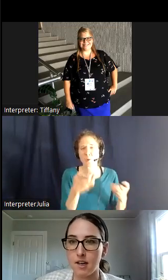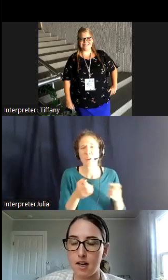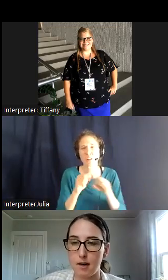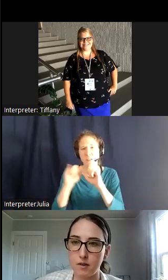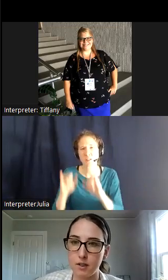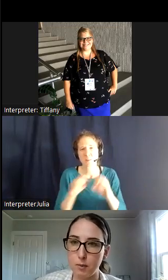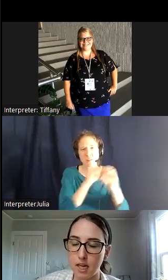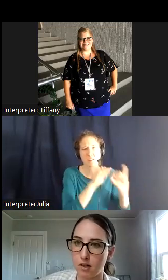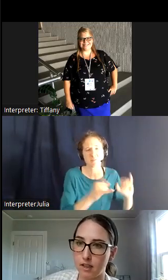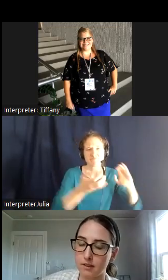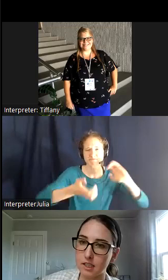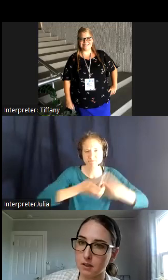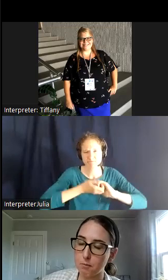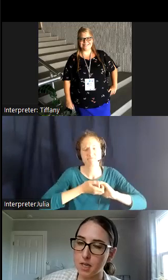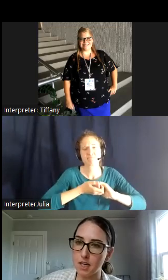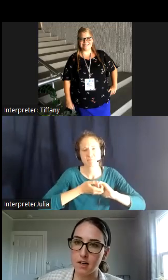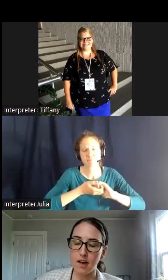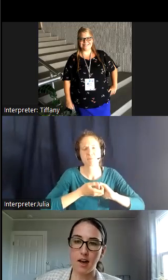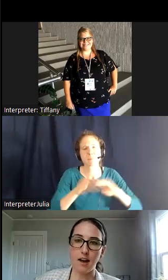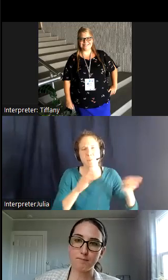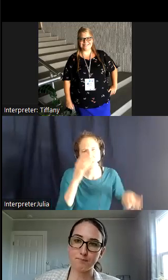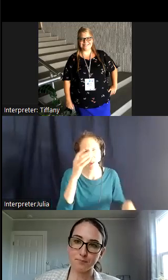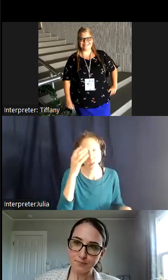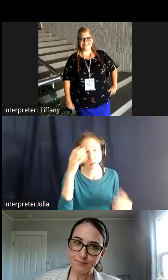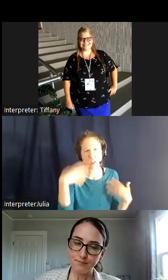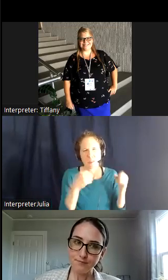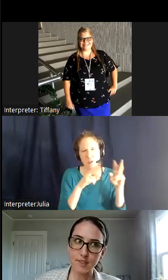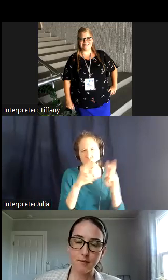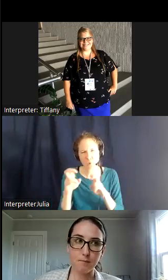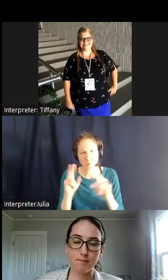together and for those behavioral health needs to really be